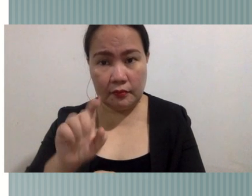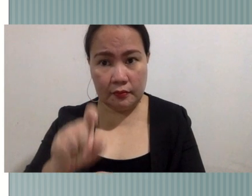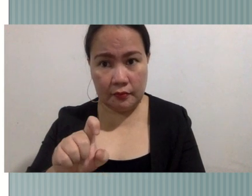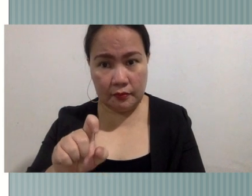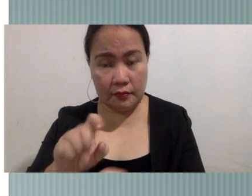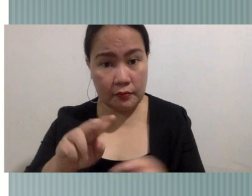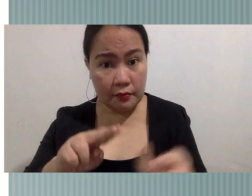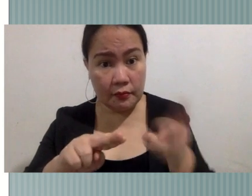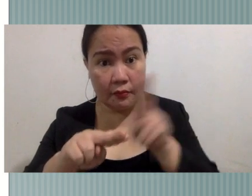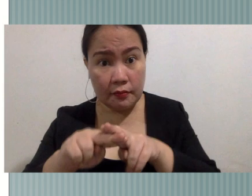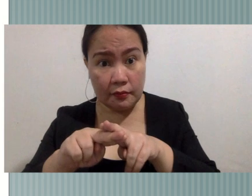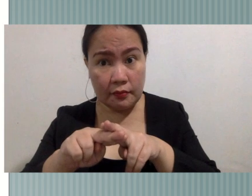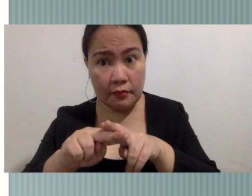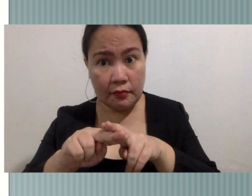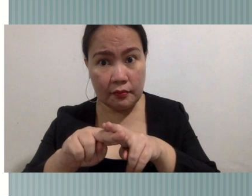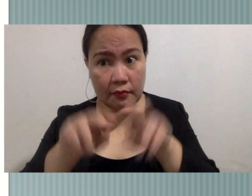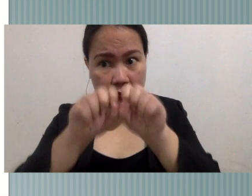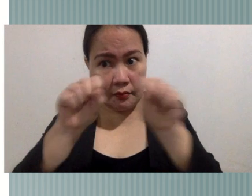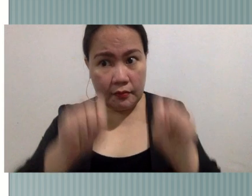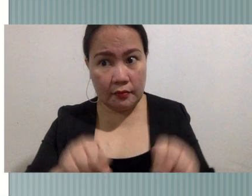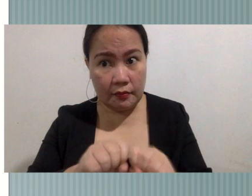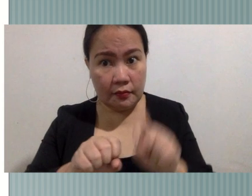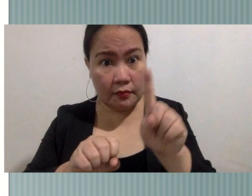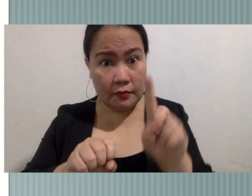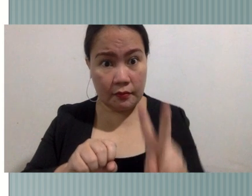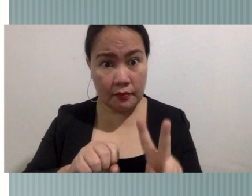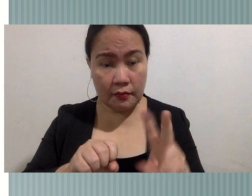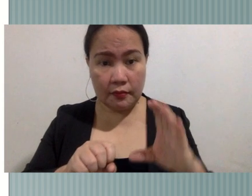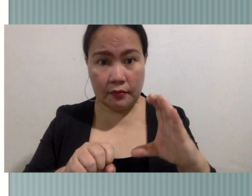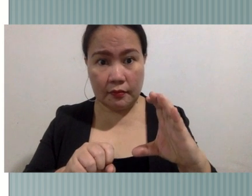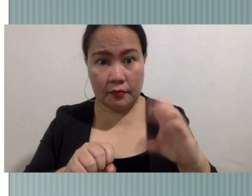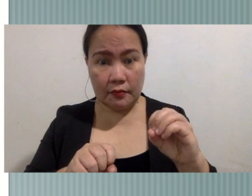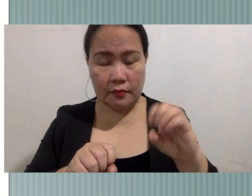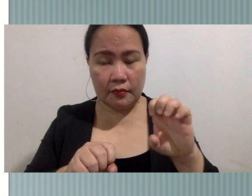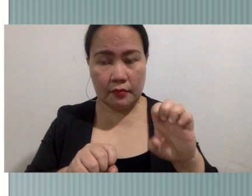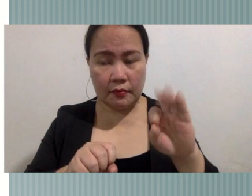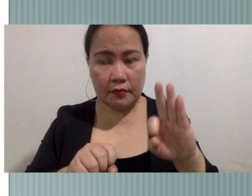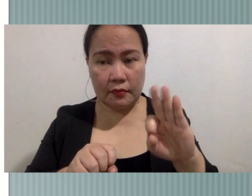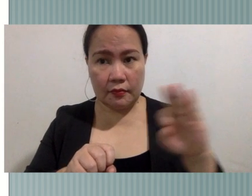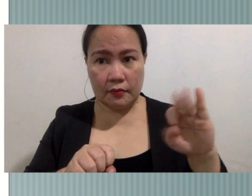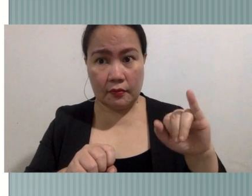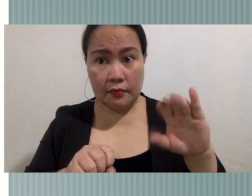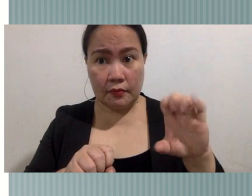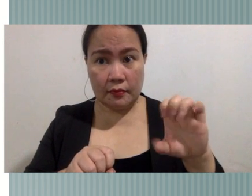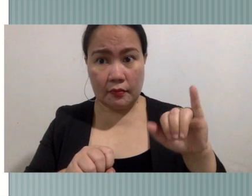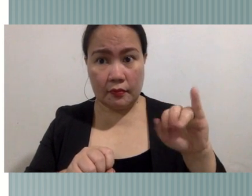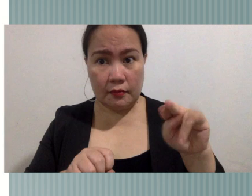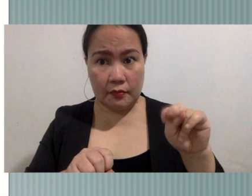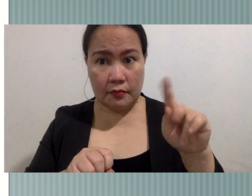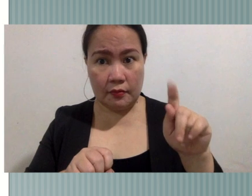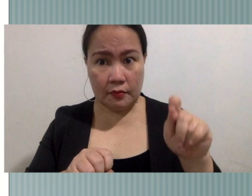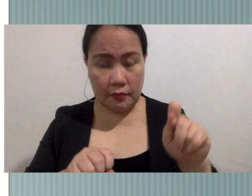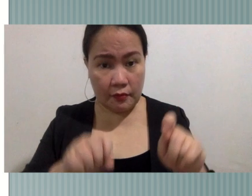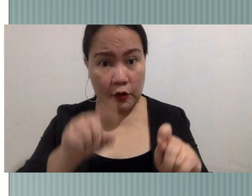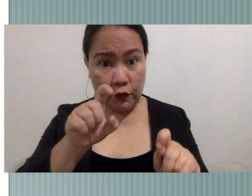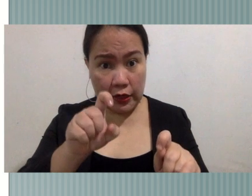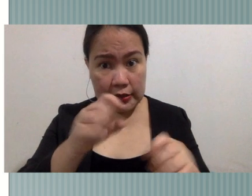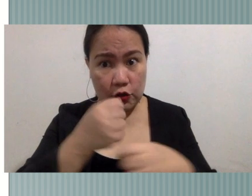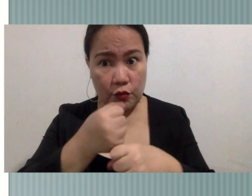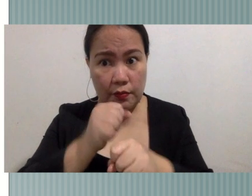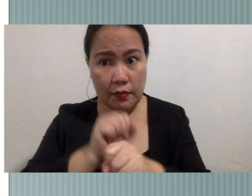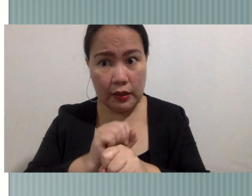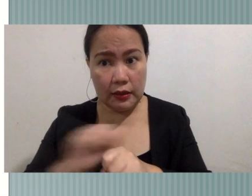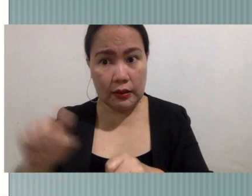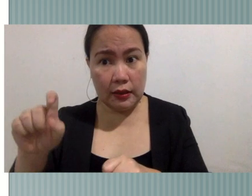bx, add the square of half the coefficient of x to make x squared plus